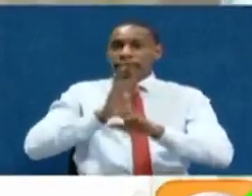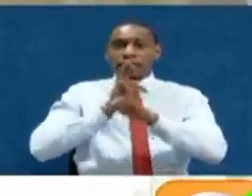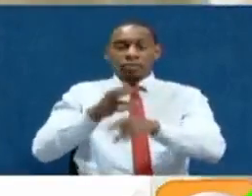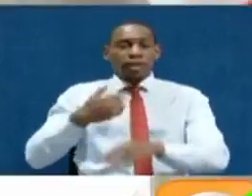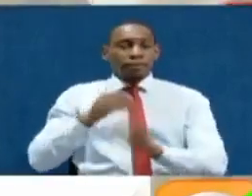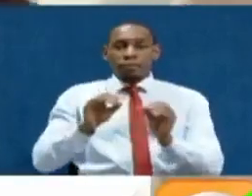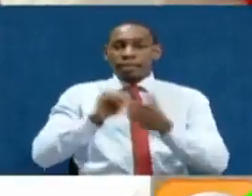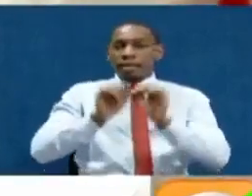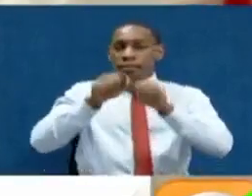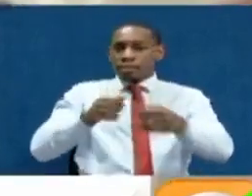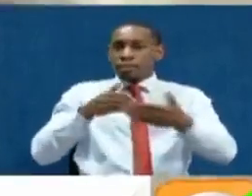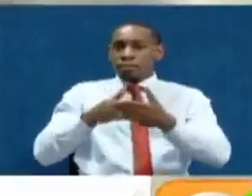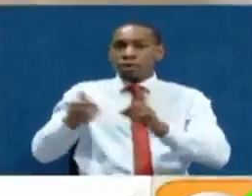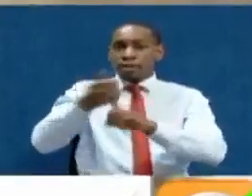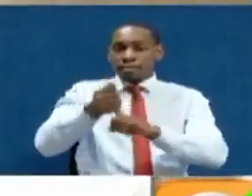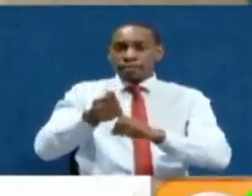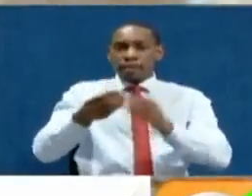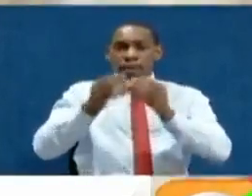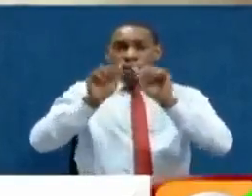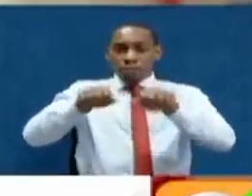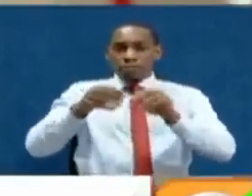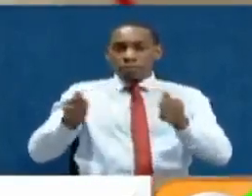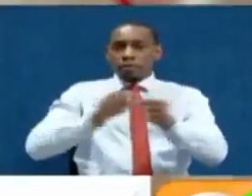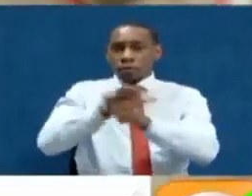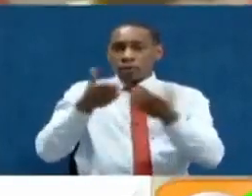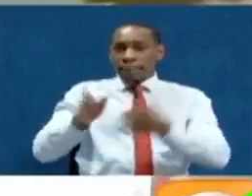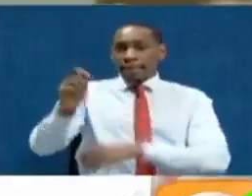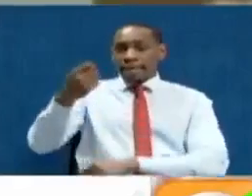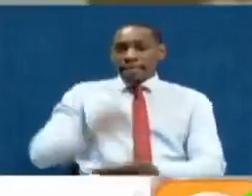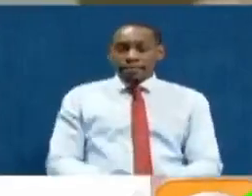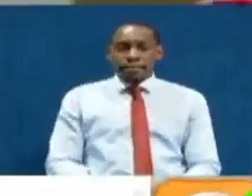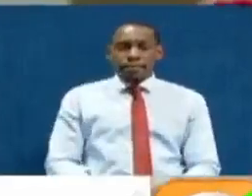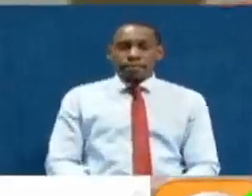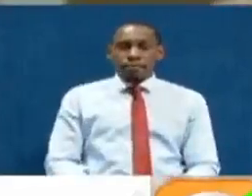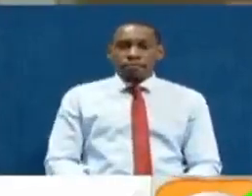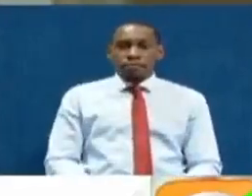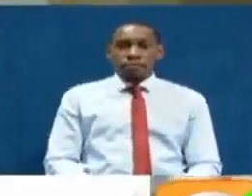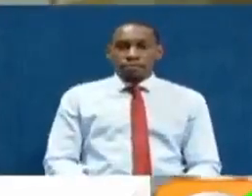results that could hinder strides made in combating COVID-19 in the country. Raquel Mwigai, Citizen TV.